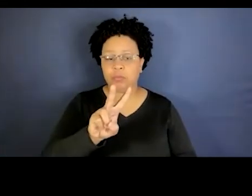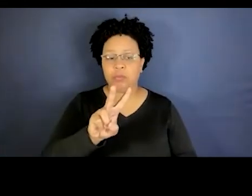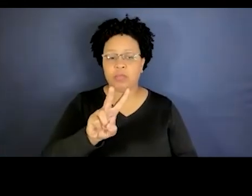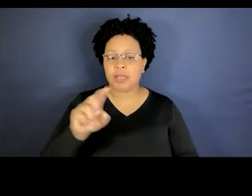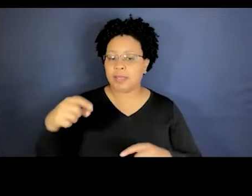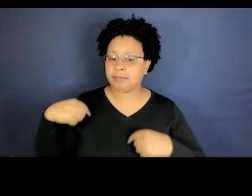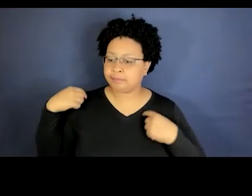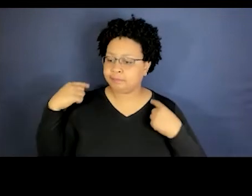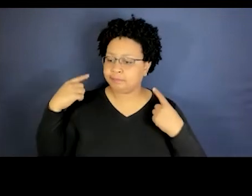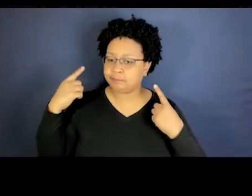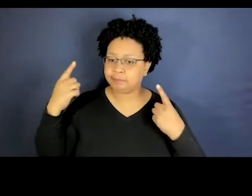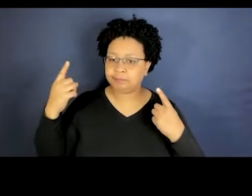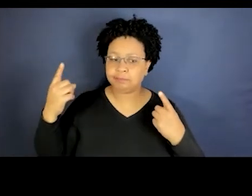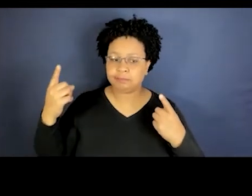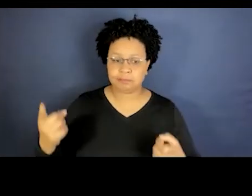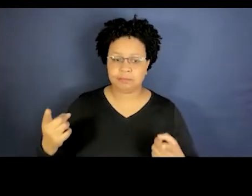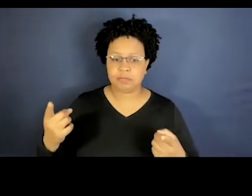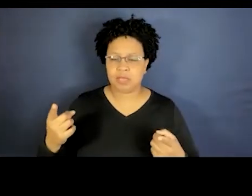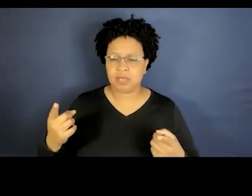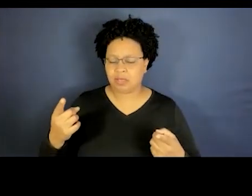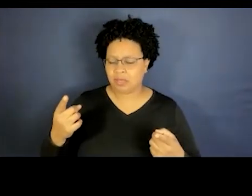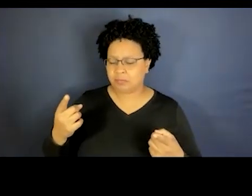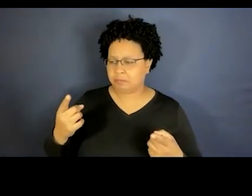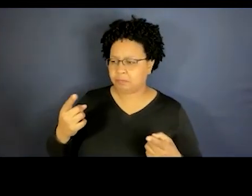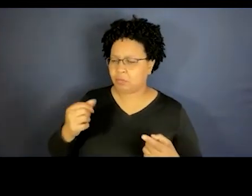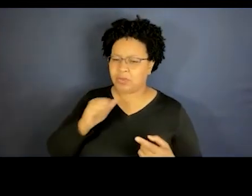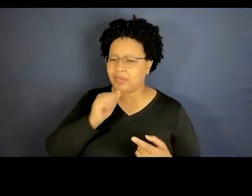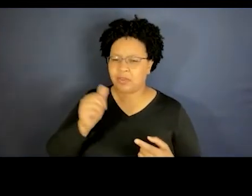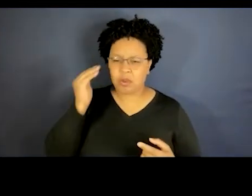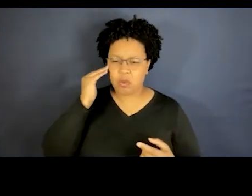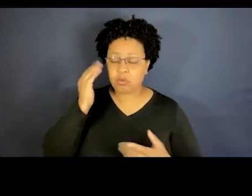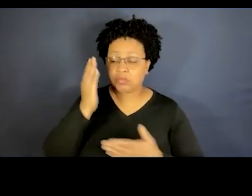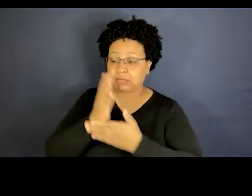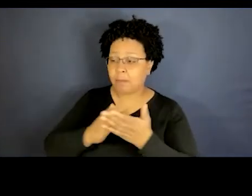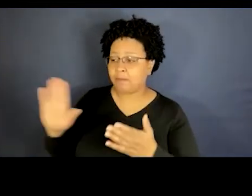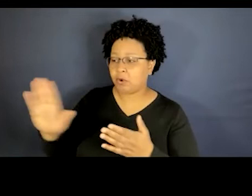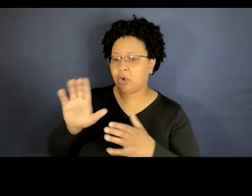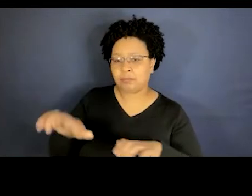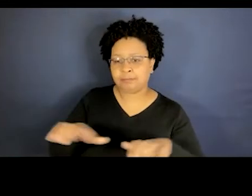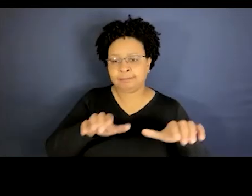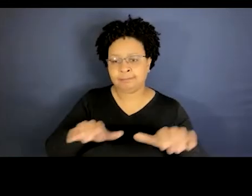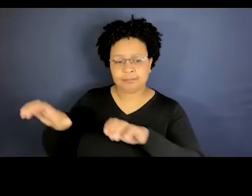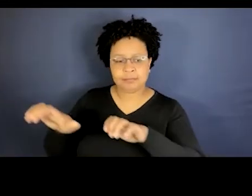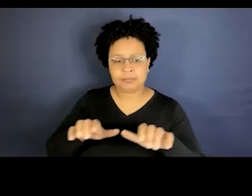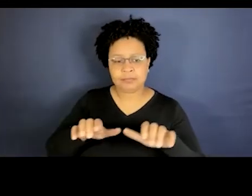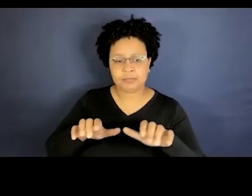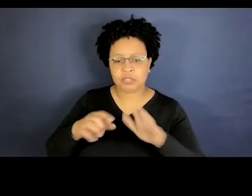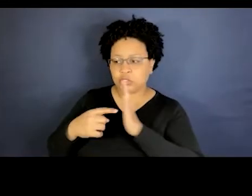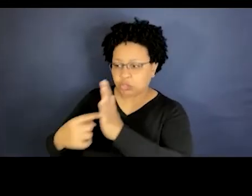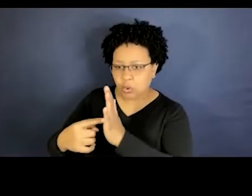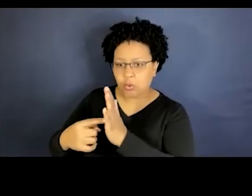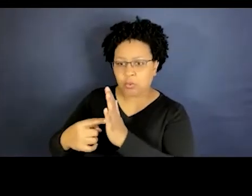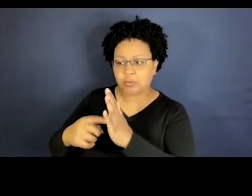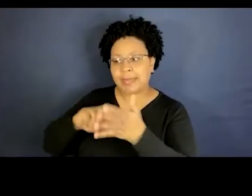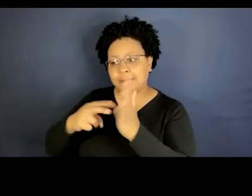years, we didn't really know that some of the symptoms she exhibited could indicate that she has autism. So